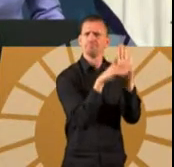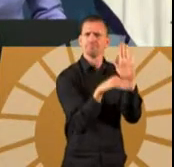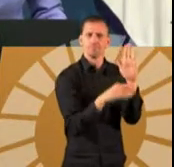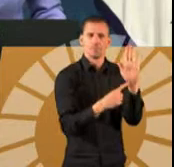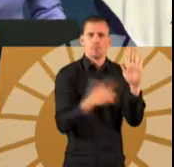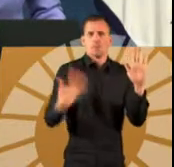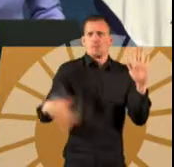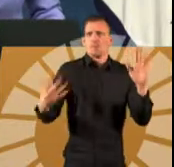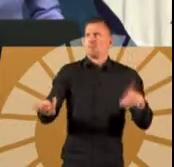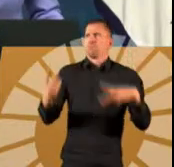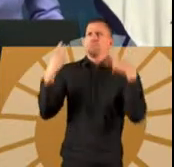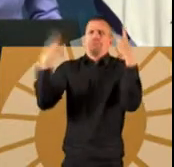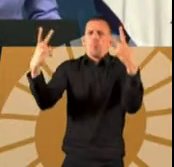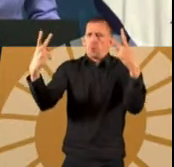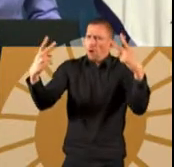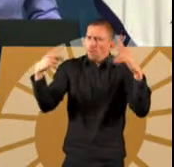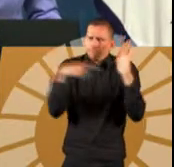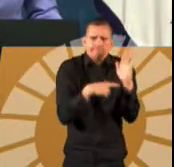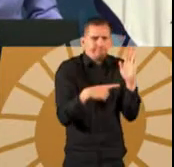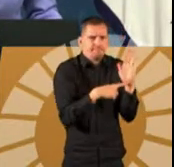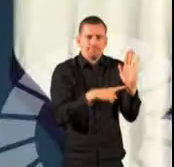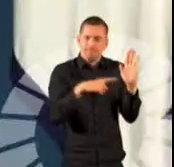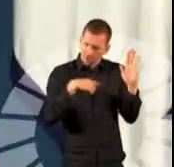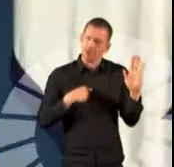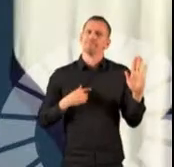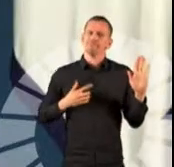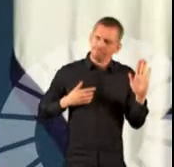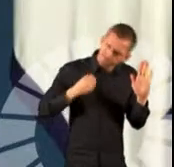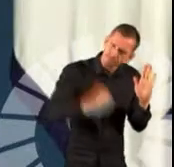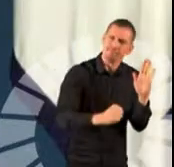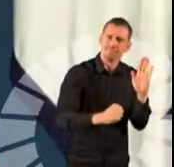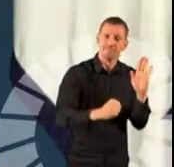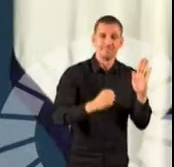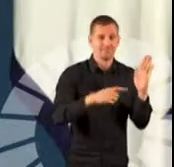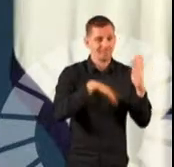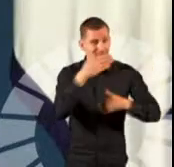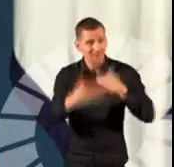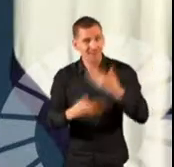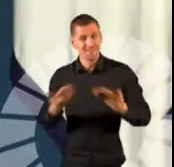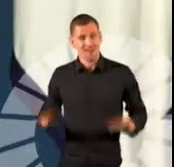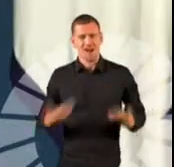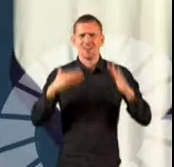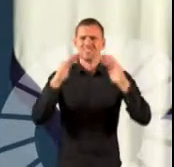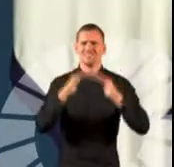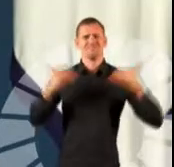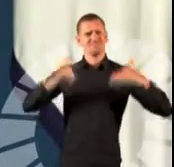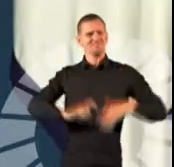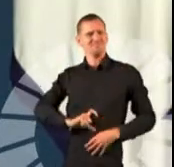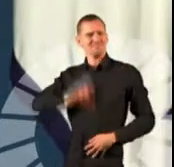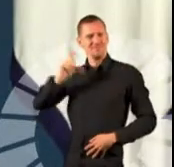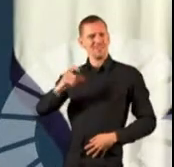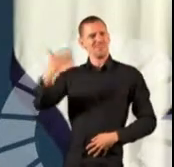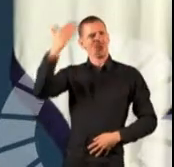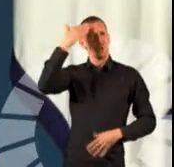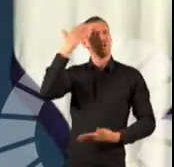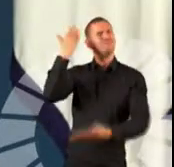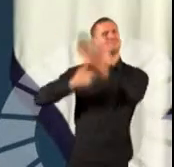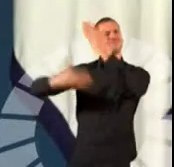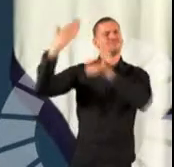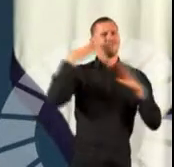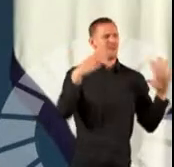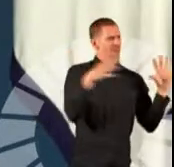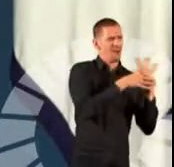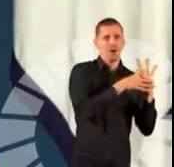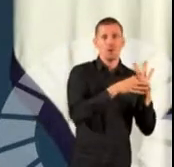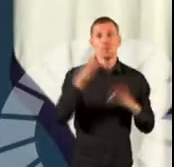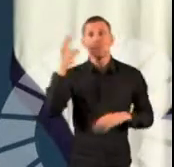to make gender equality a reality. Over the past 5 months, I have met many world